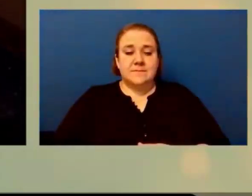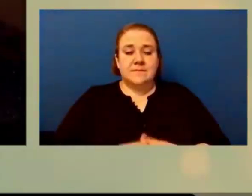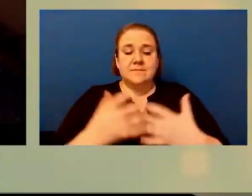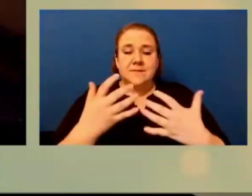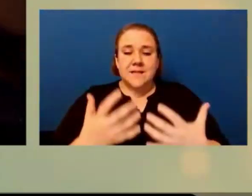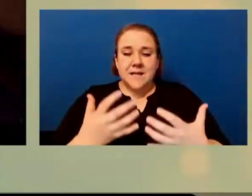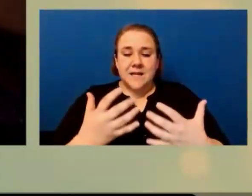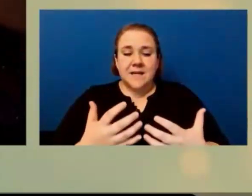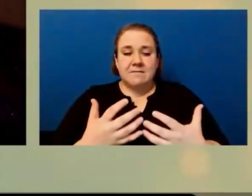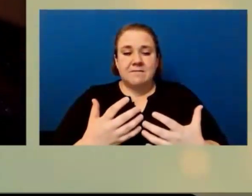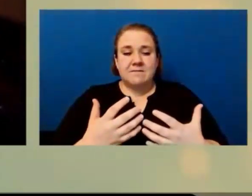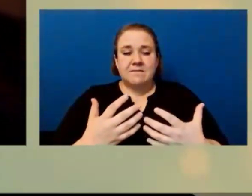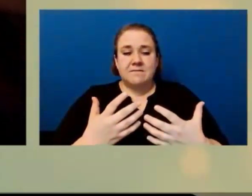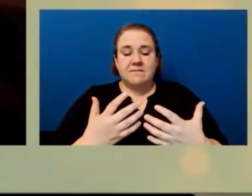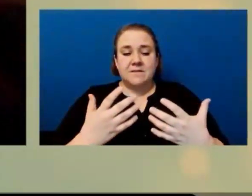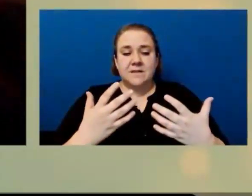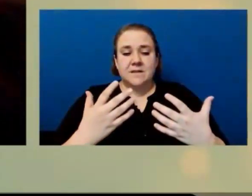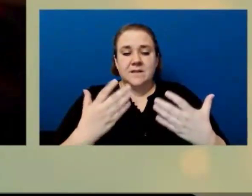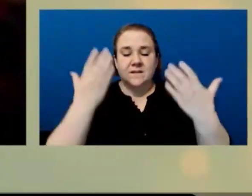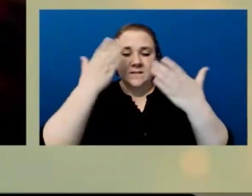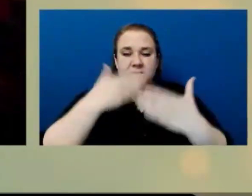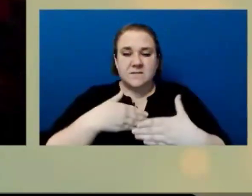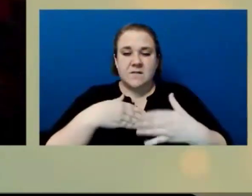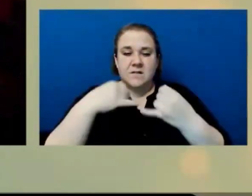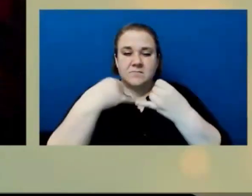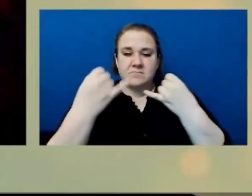Heavy, drab threads of despair.